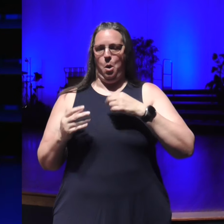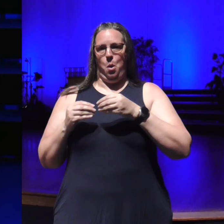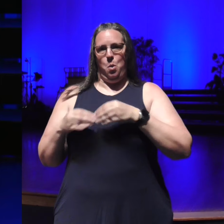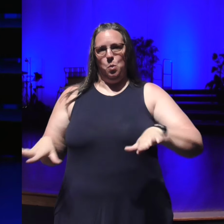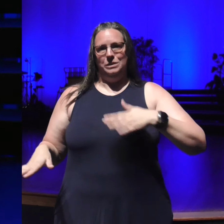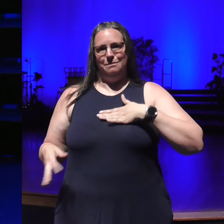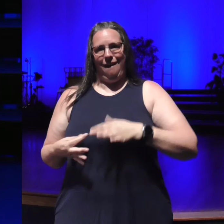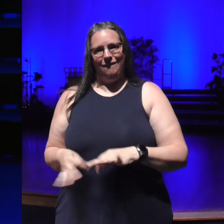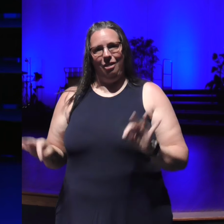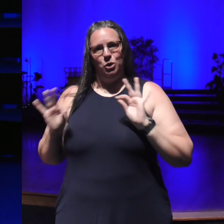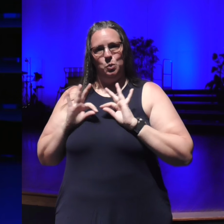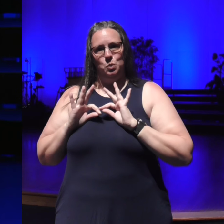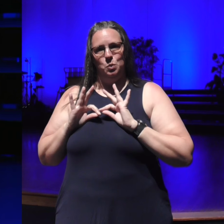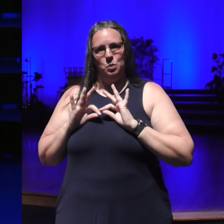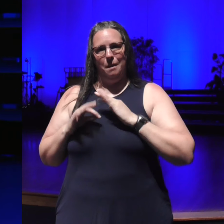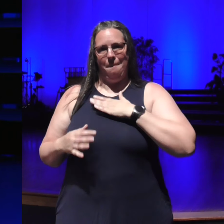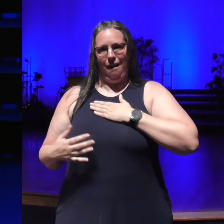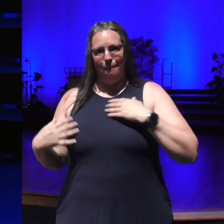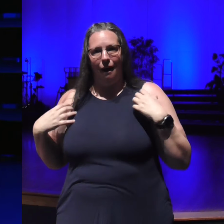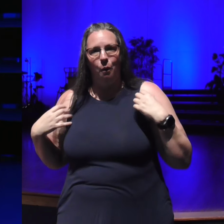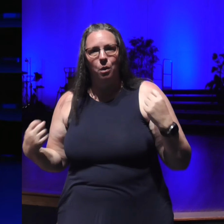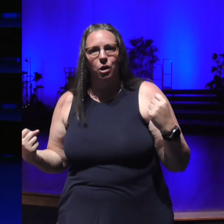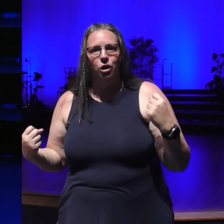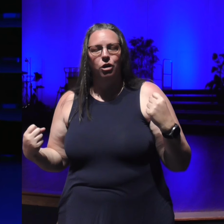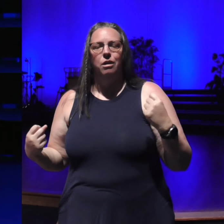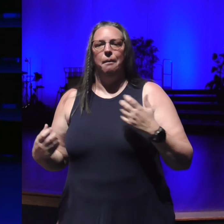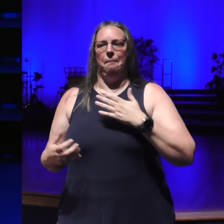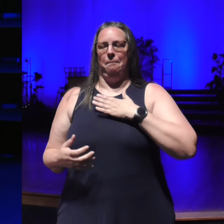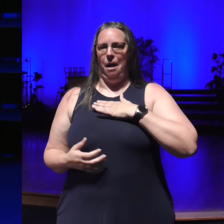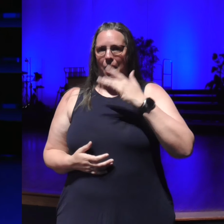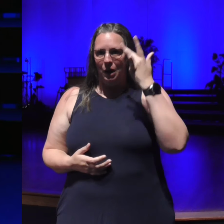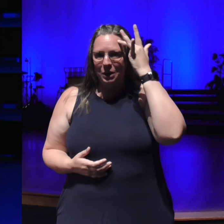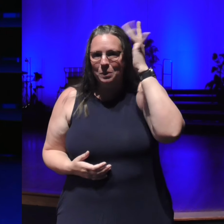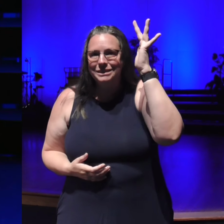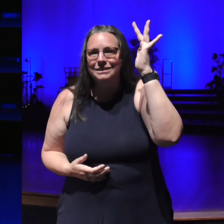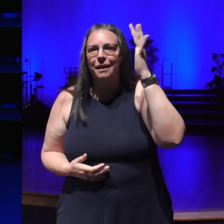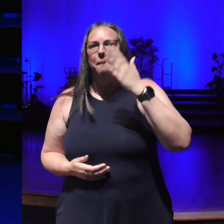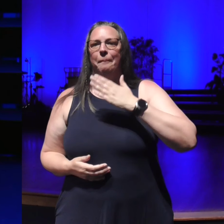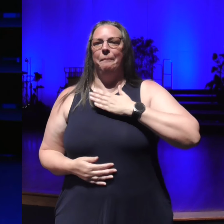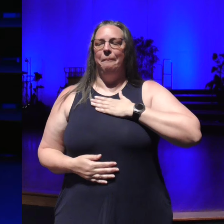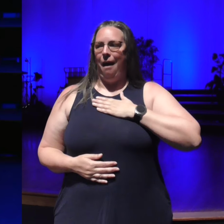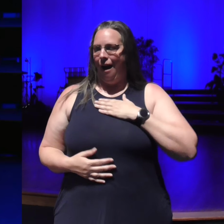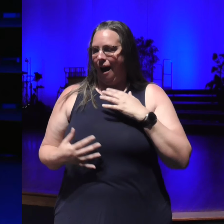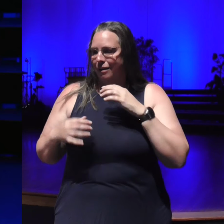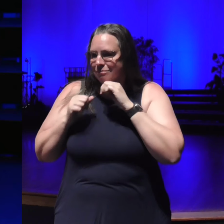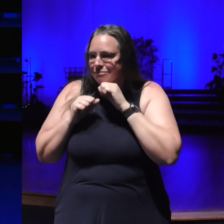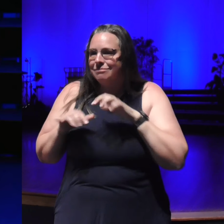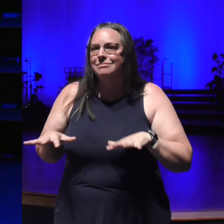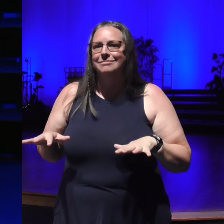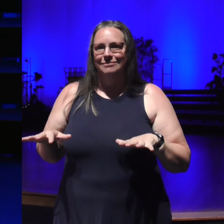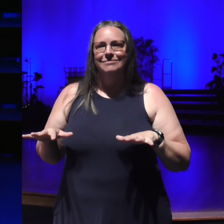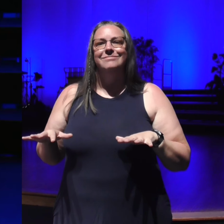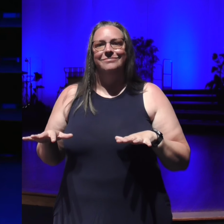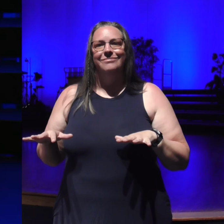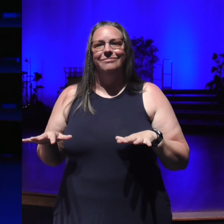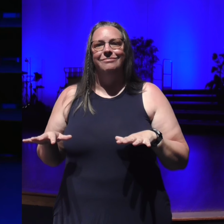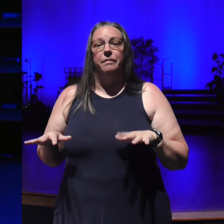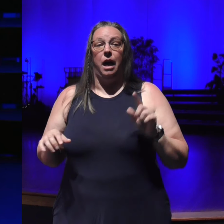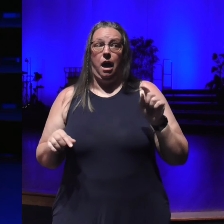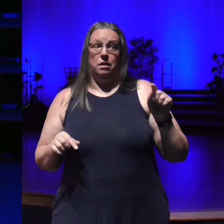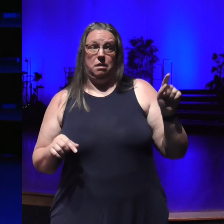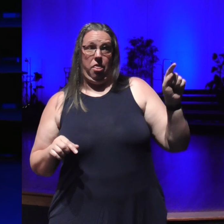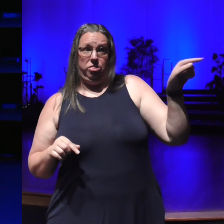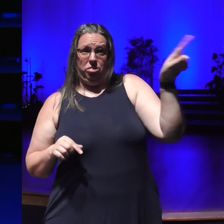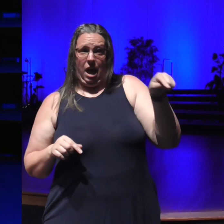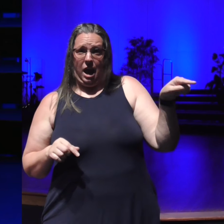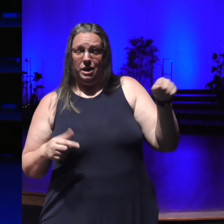value, your power, your wisdom, your grace. And trust me, the majority of these people do not want to be